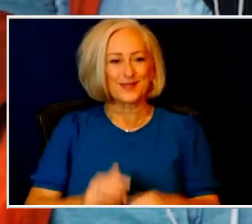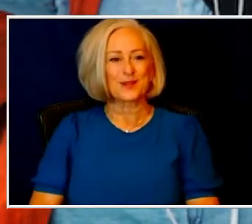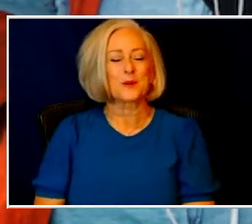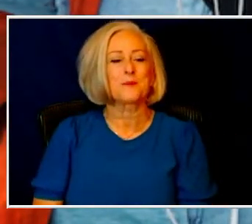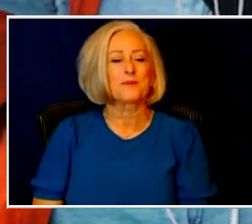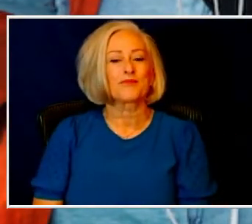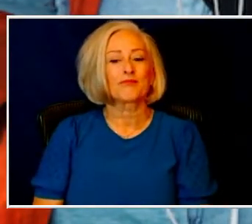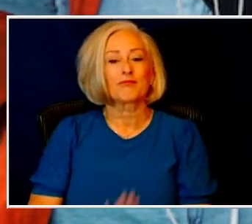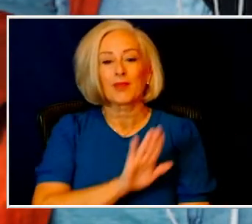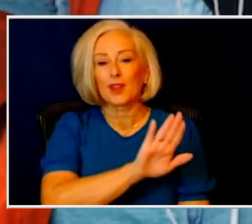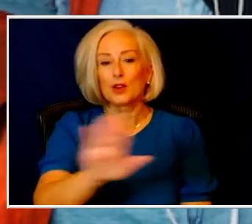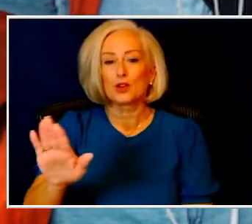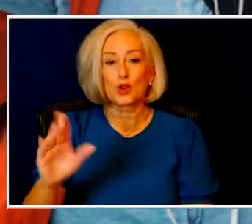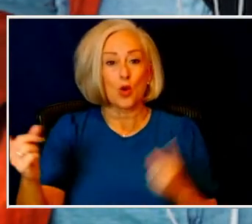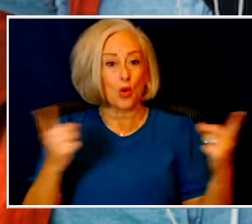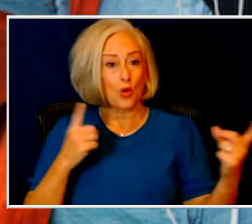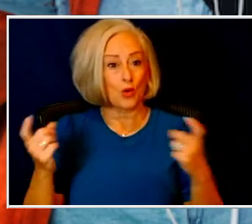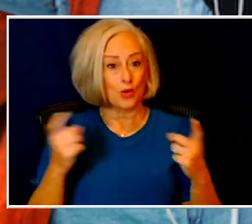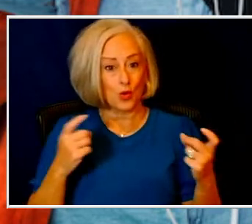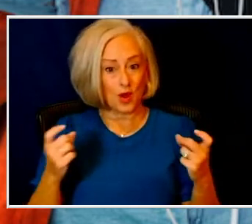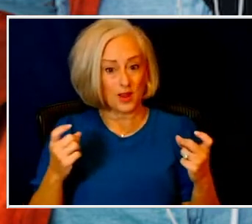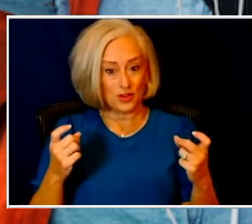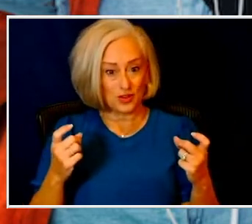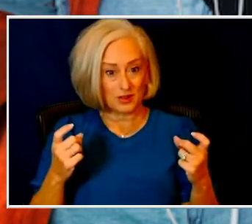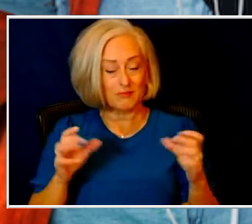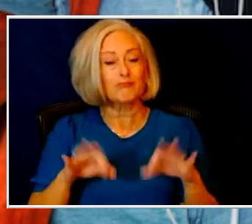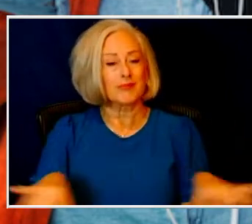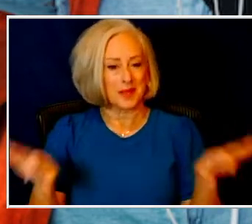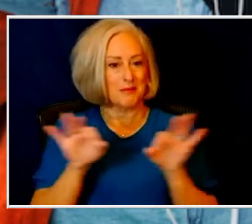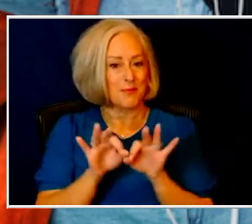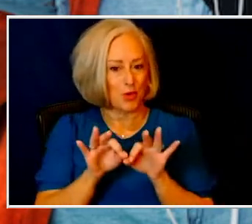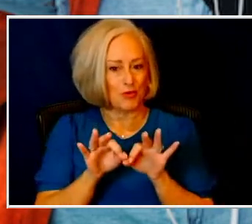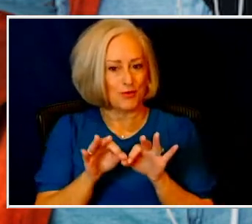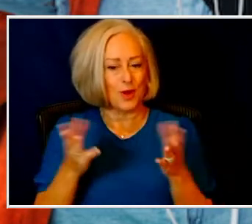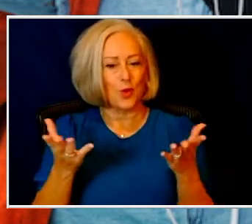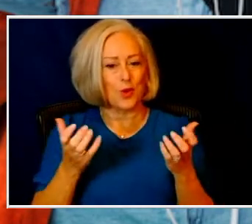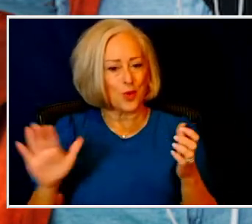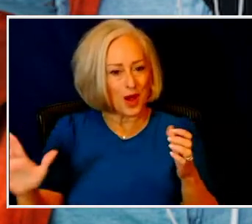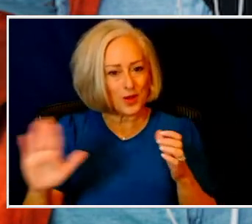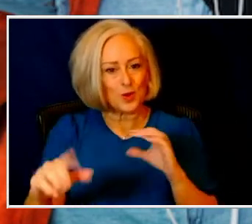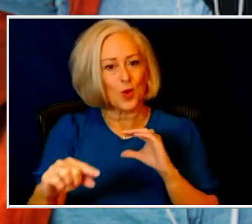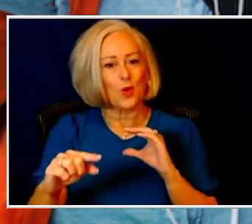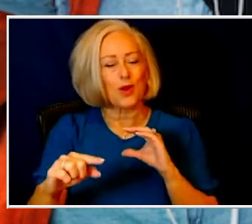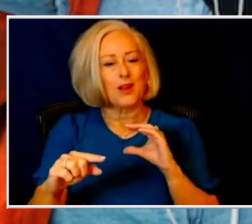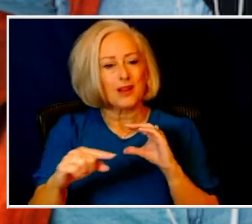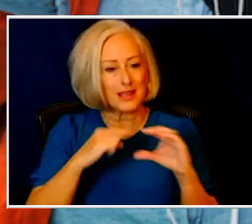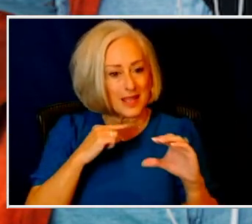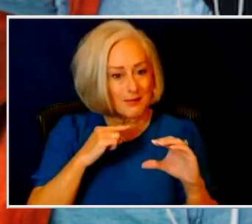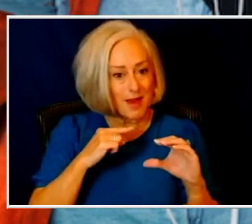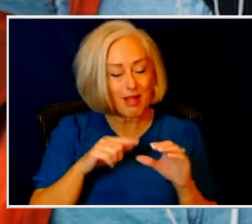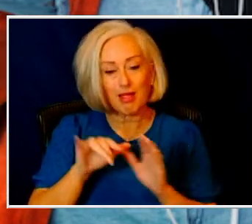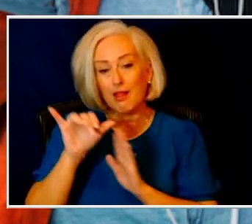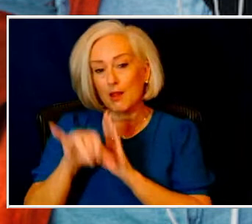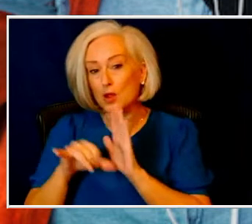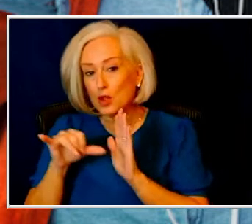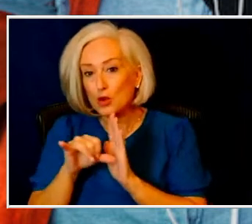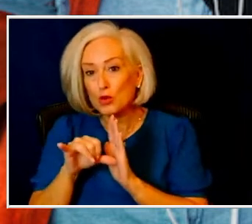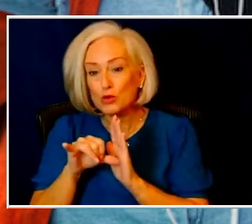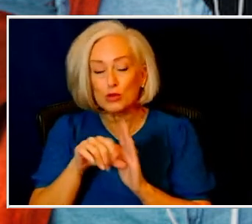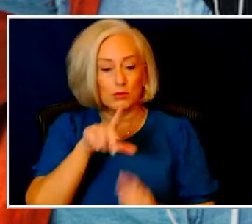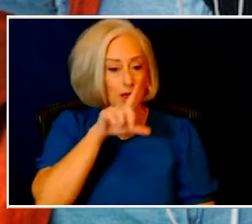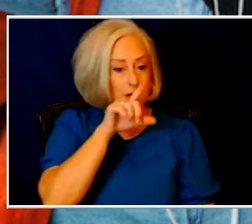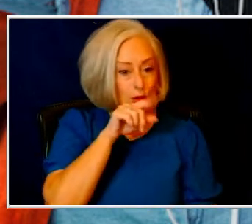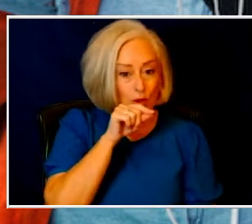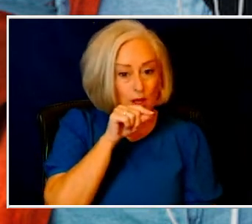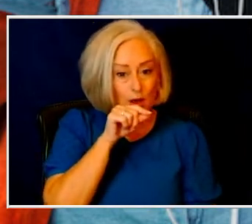viewers are an important part of this program, and we want to hear from you. Get yours sent in right now into YouTube, Facebook, Twitter, and the Medical